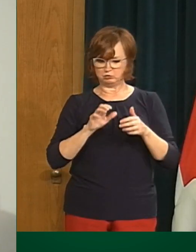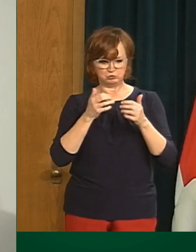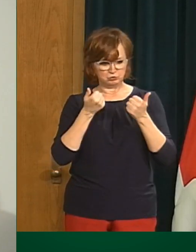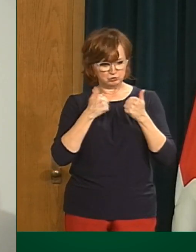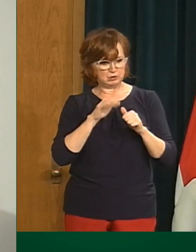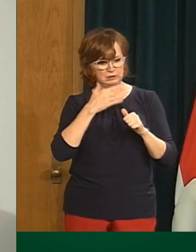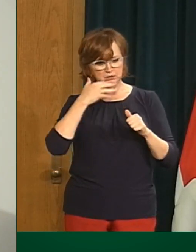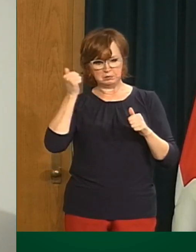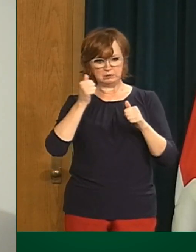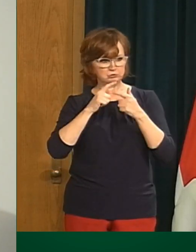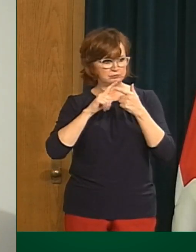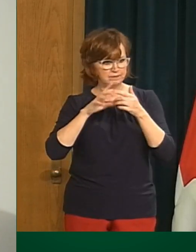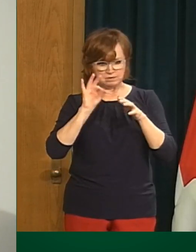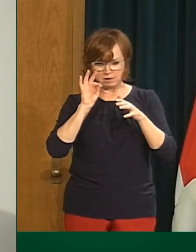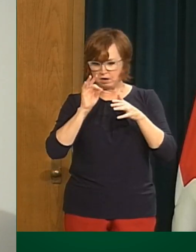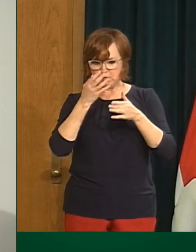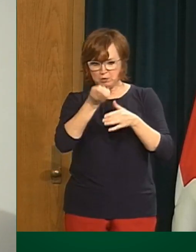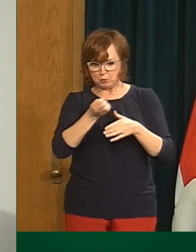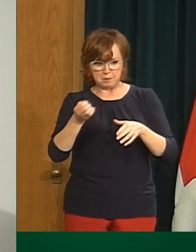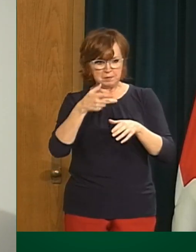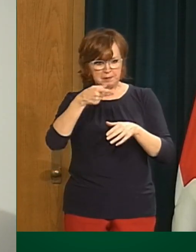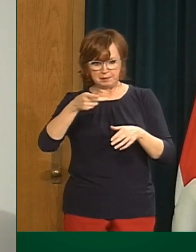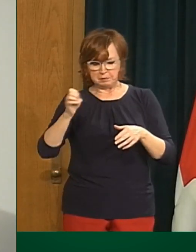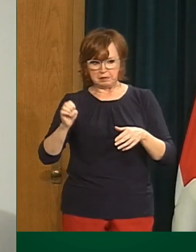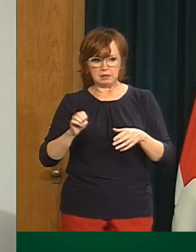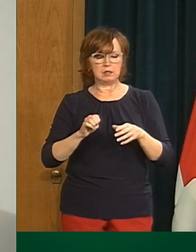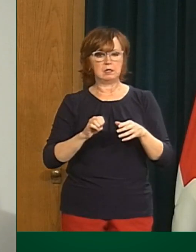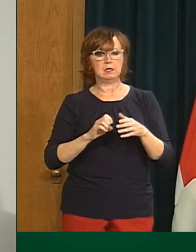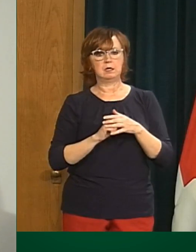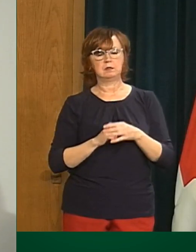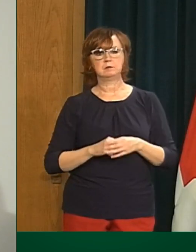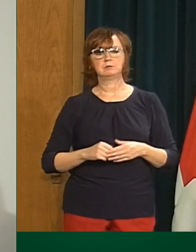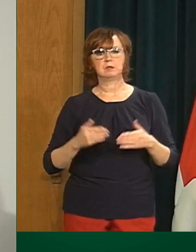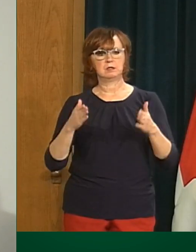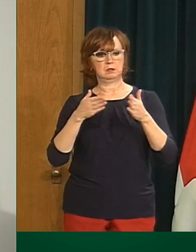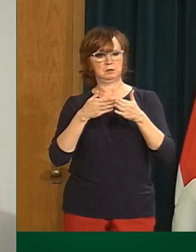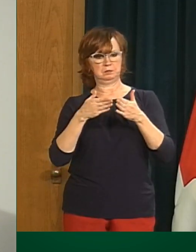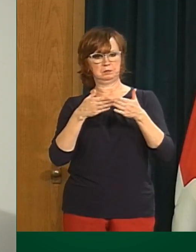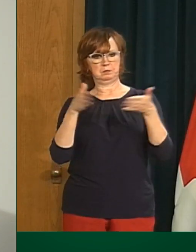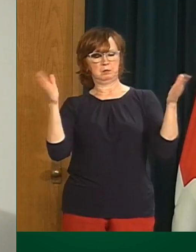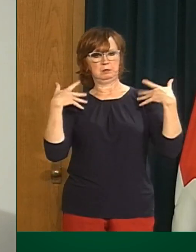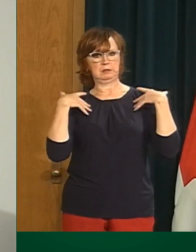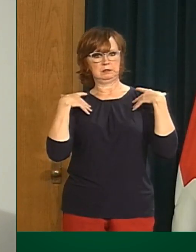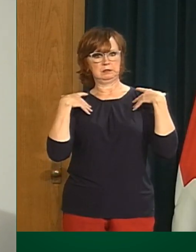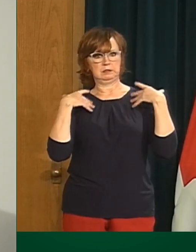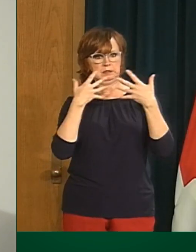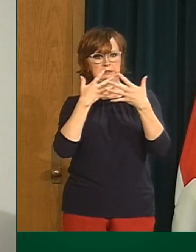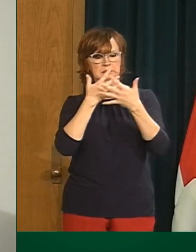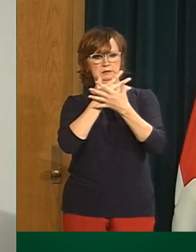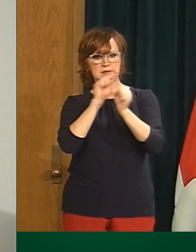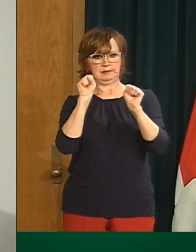in the first instance. But public safety agency and other